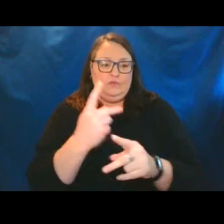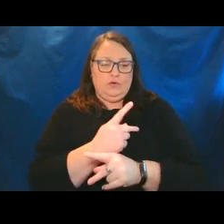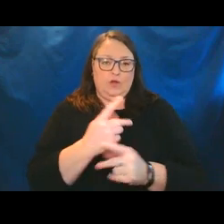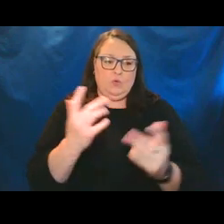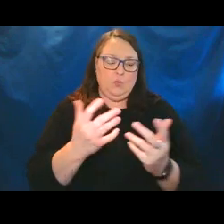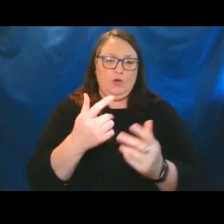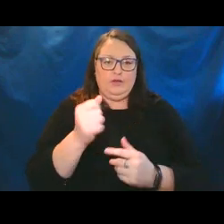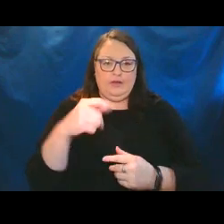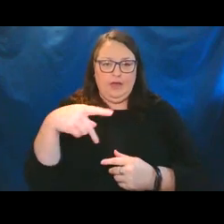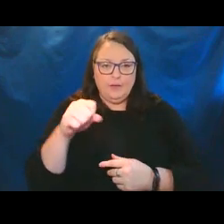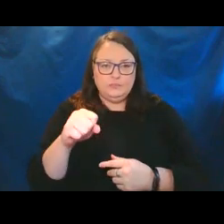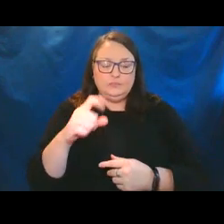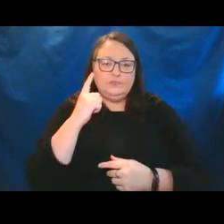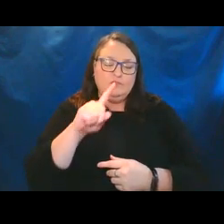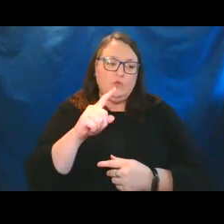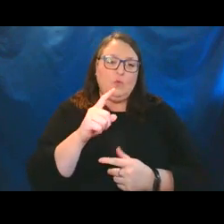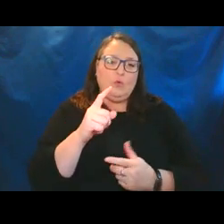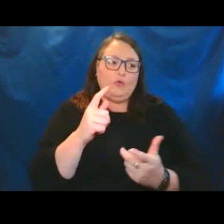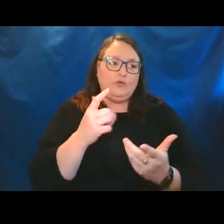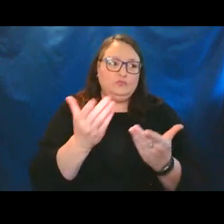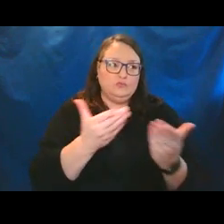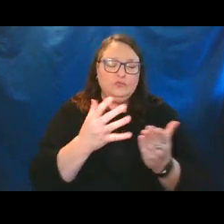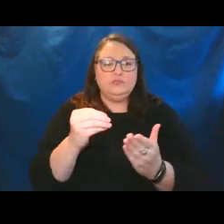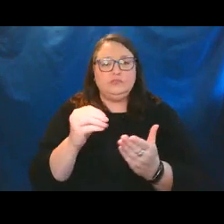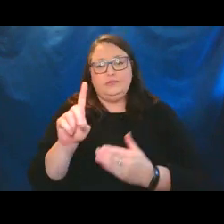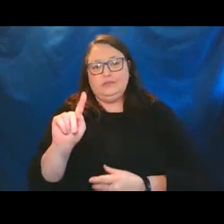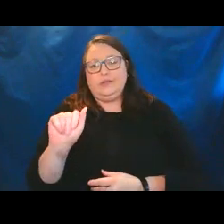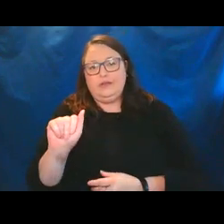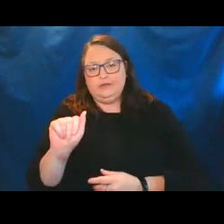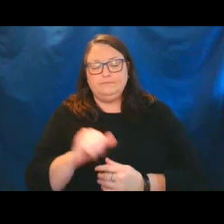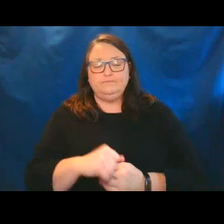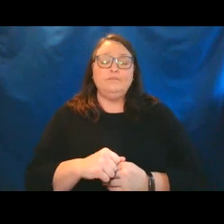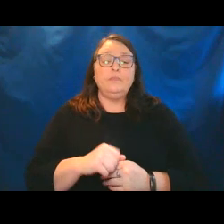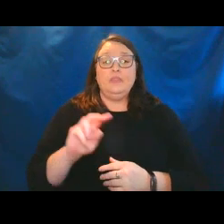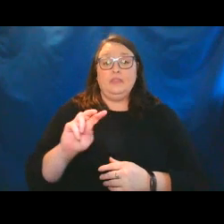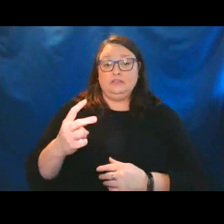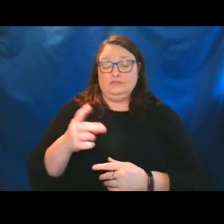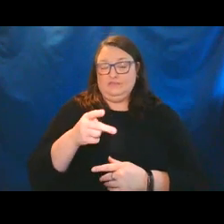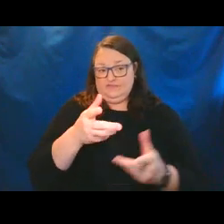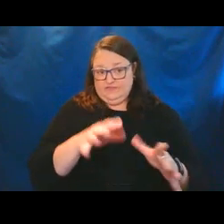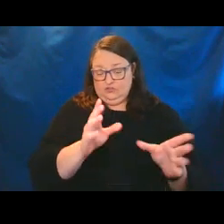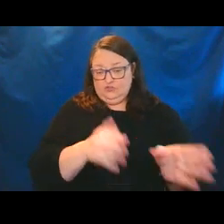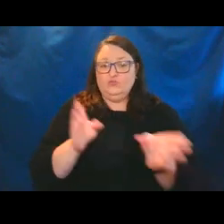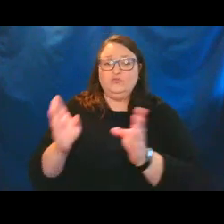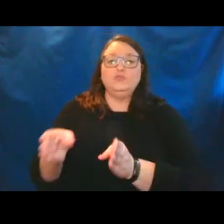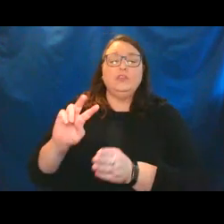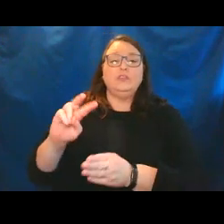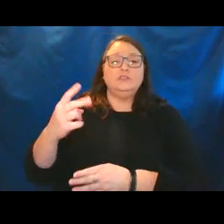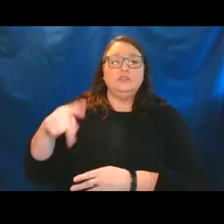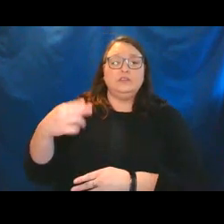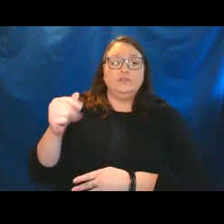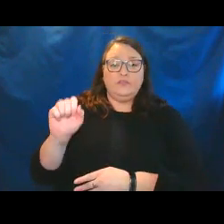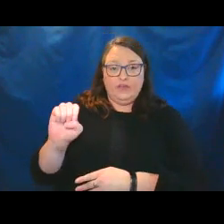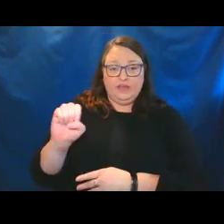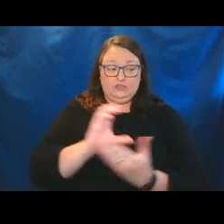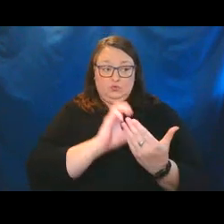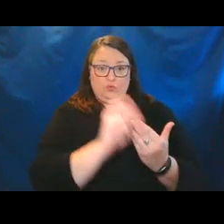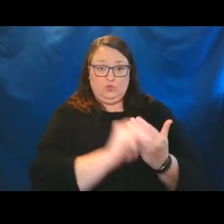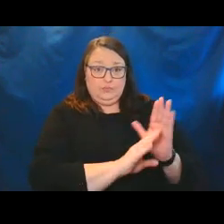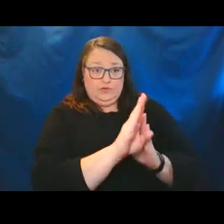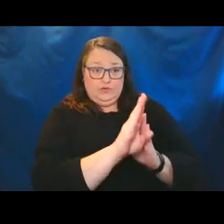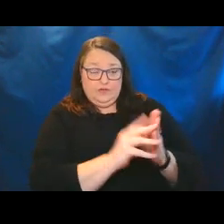The second phase is implementation, where we will take the curricula that we've developed and then